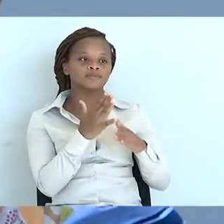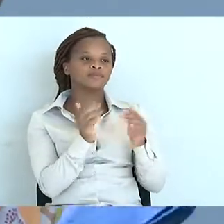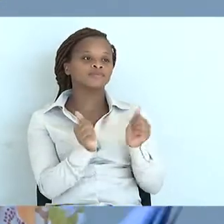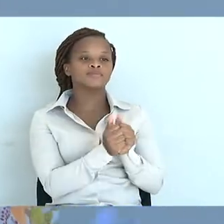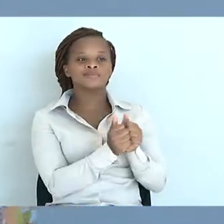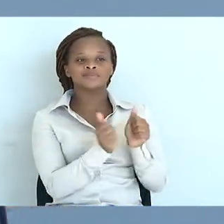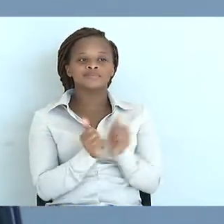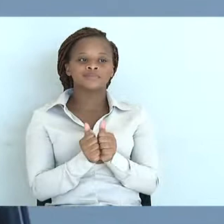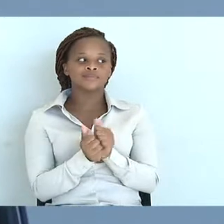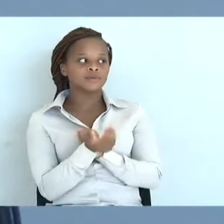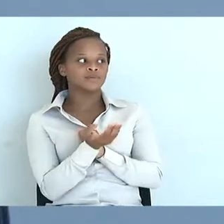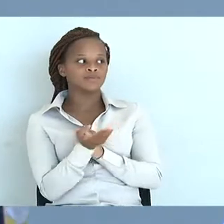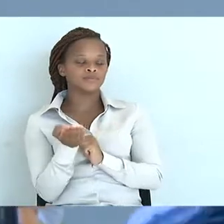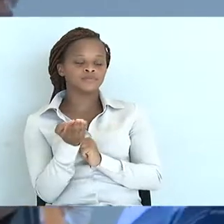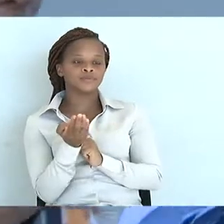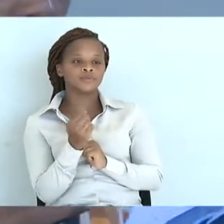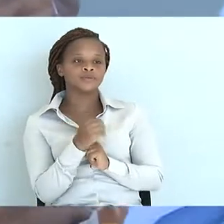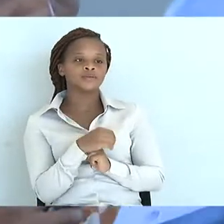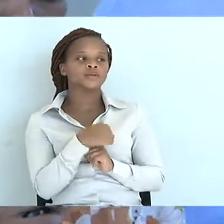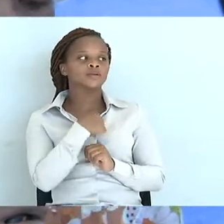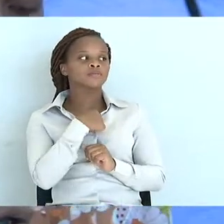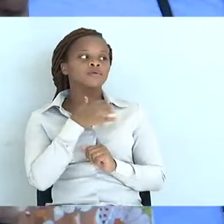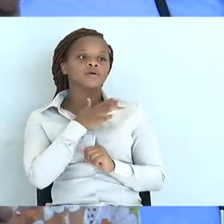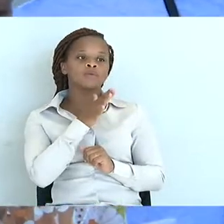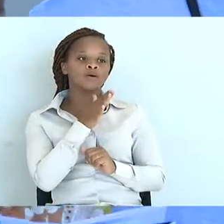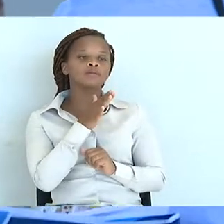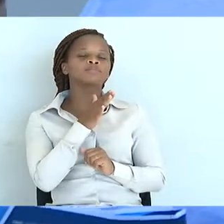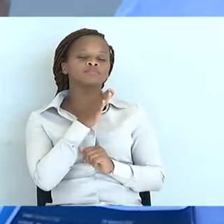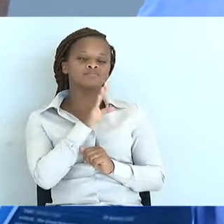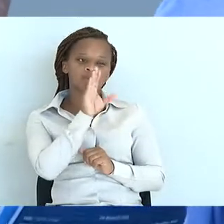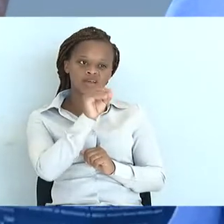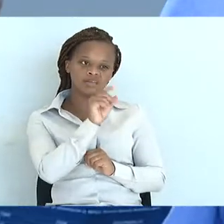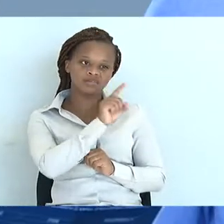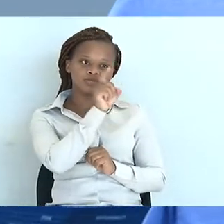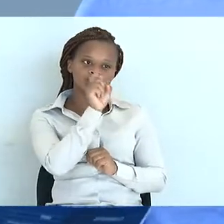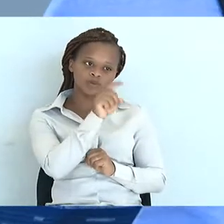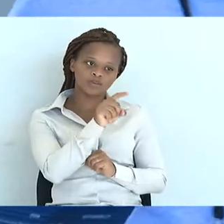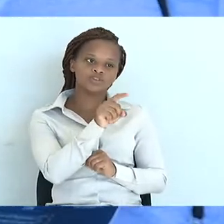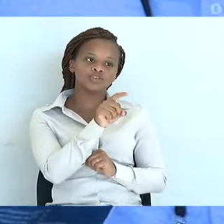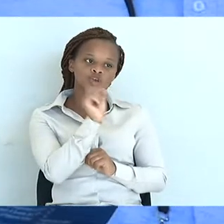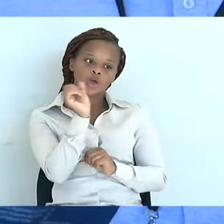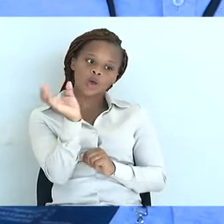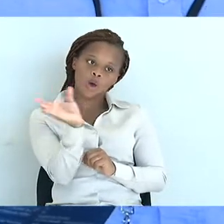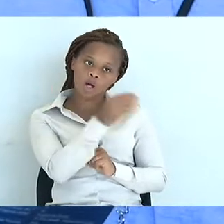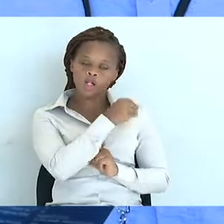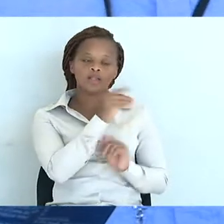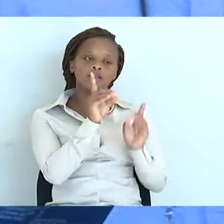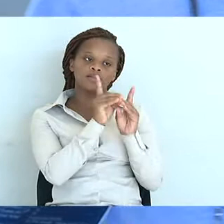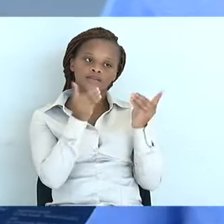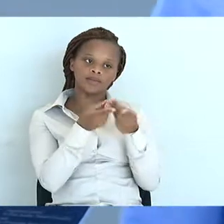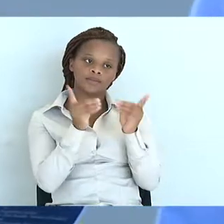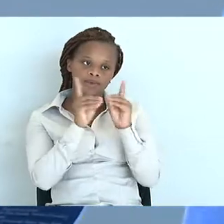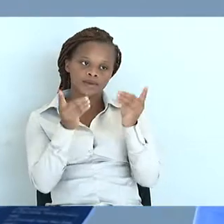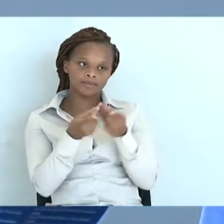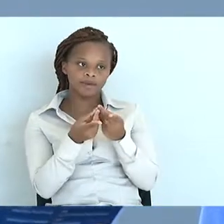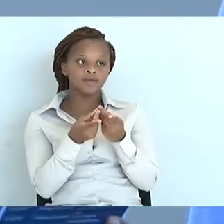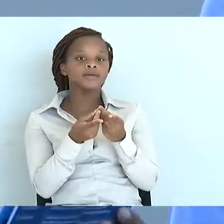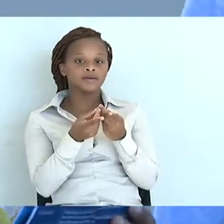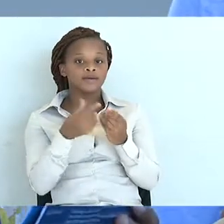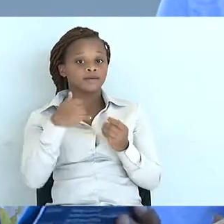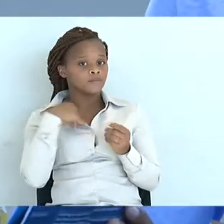SMEs. I want to raise a question to all the department areas where I want to